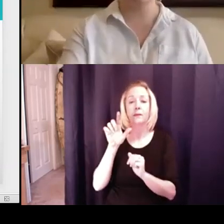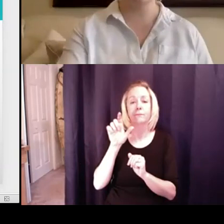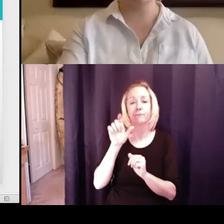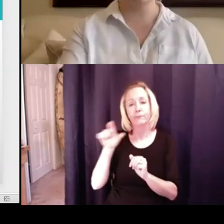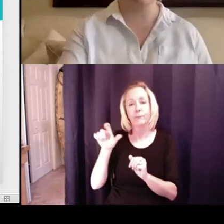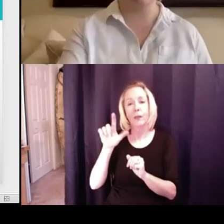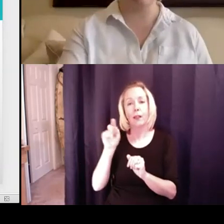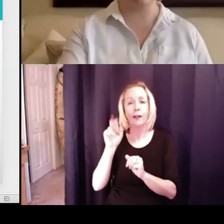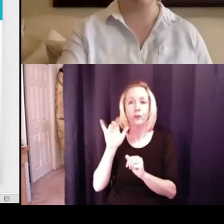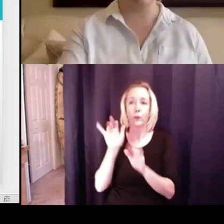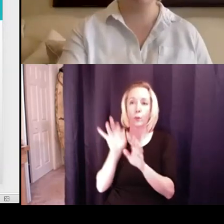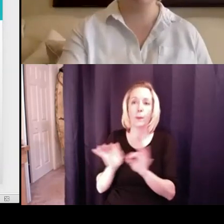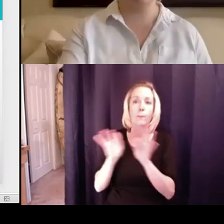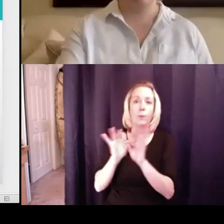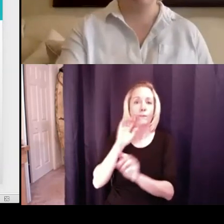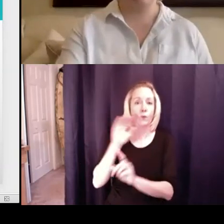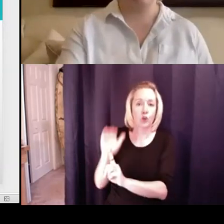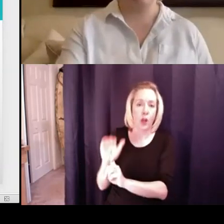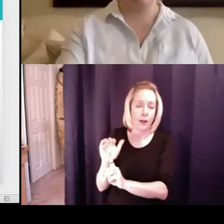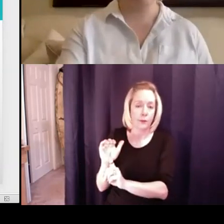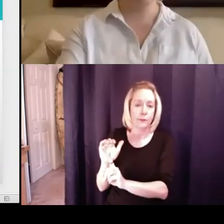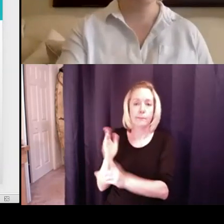letters that are important in your classroom.